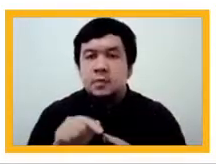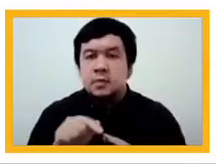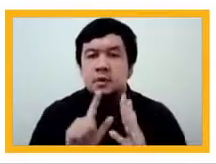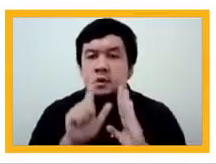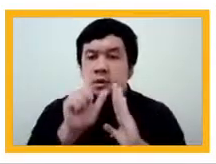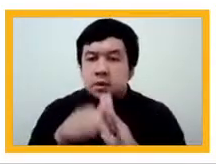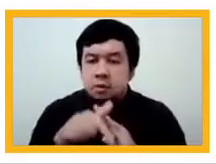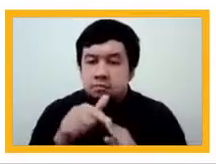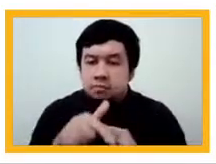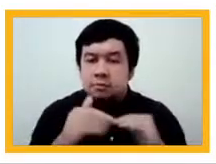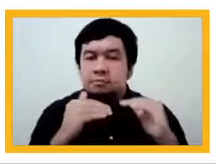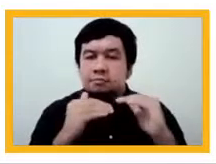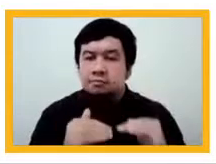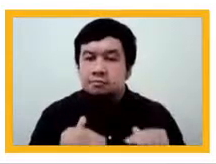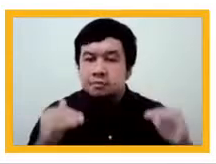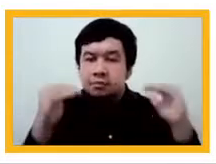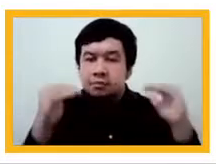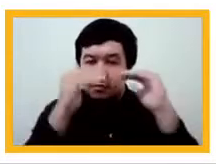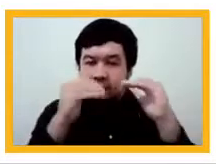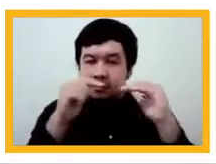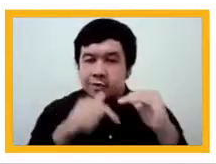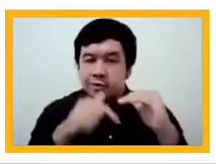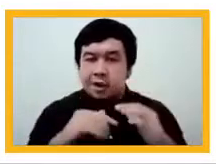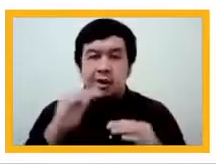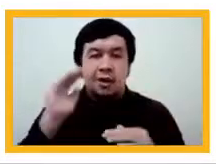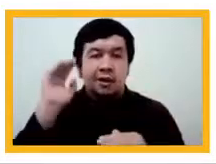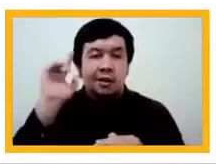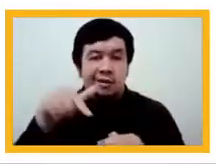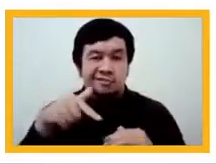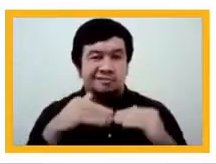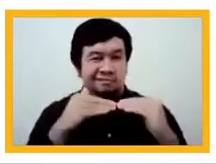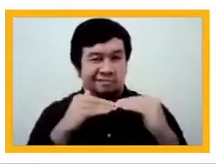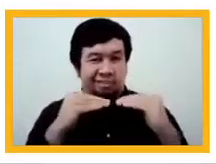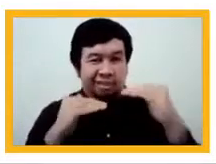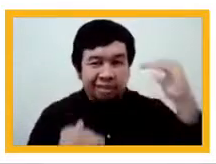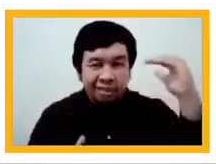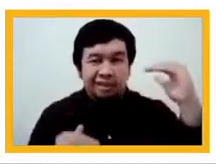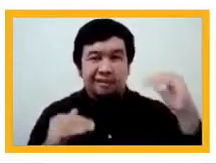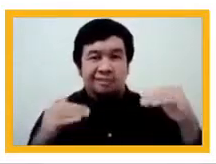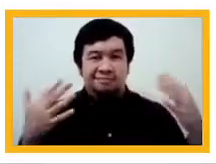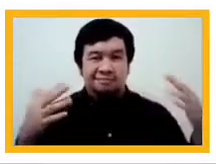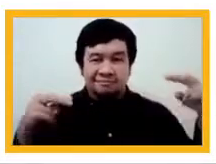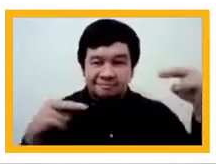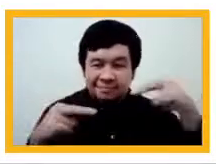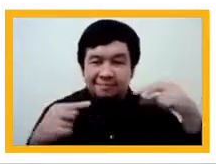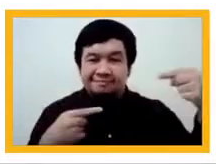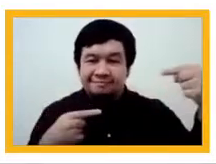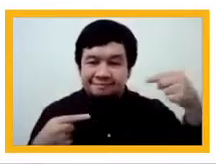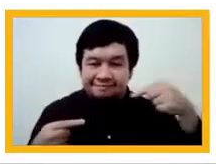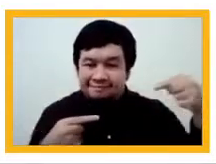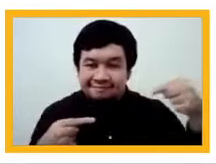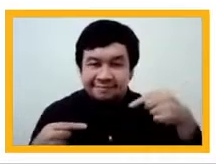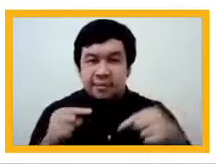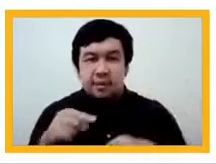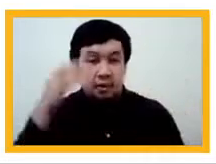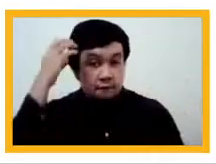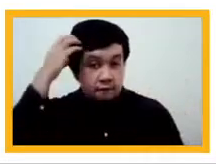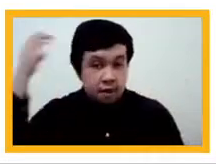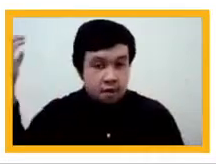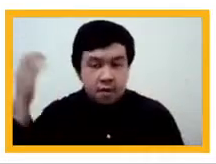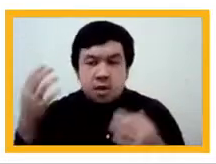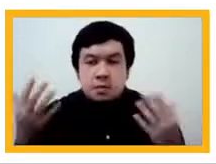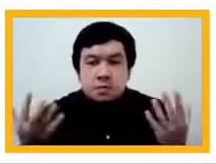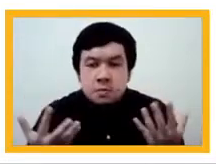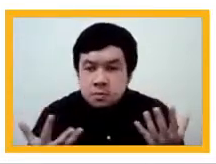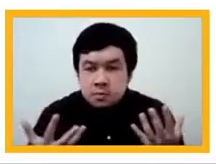The Wilhelmian government responded to this pressure by reintroducing the protection for guilds and